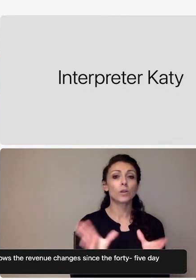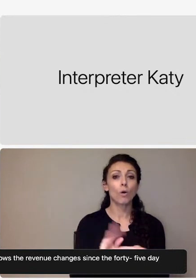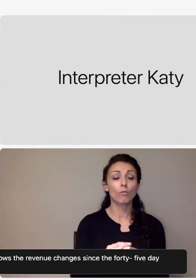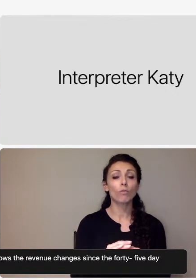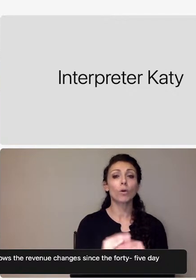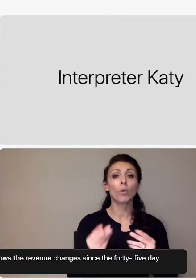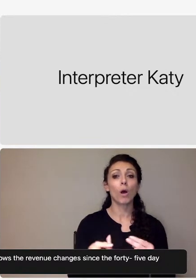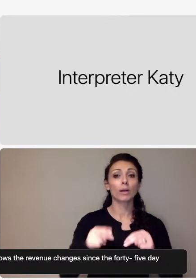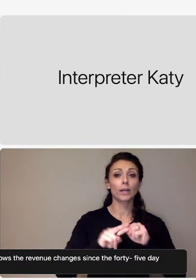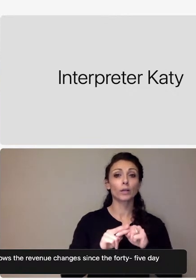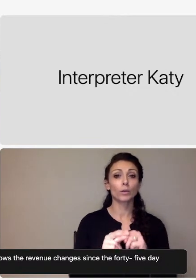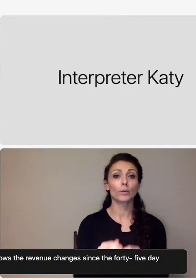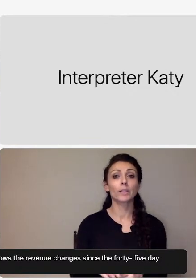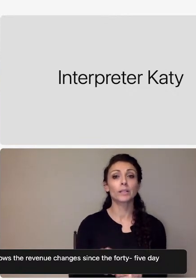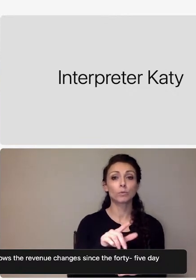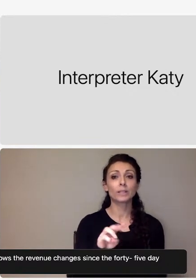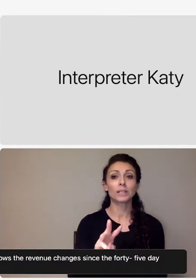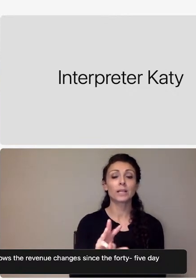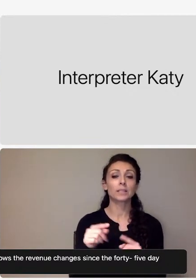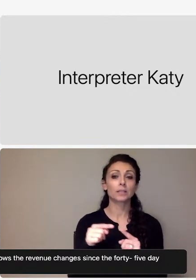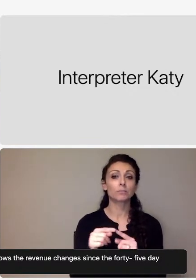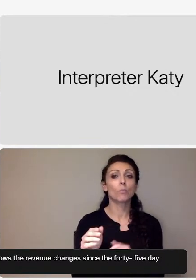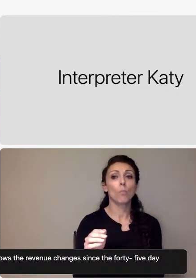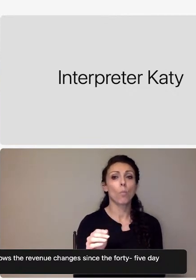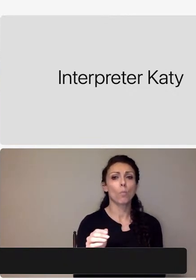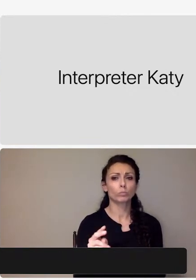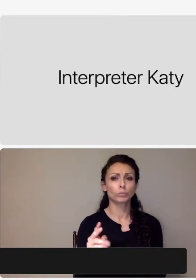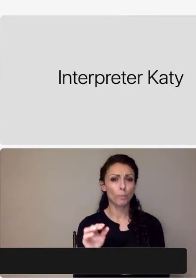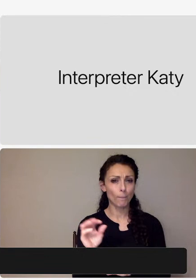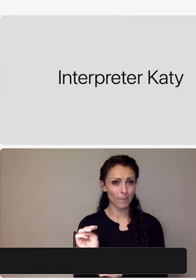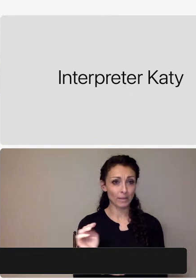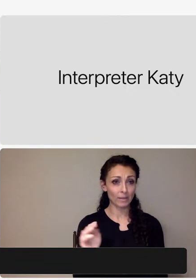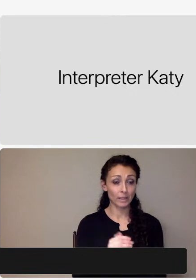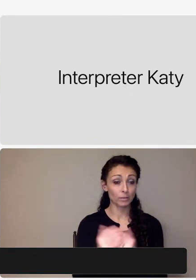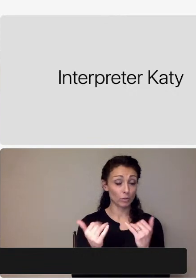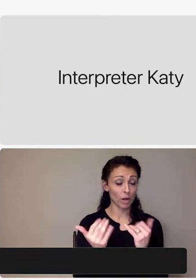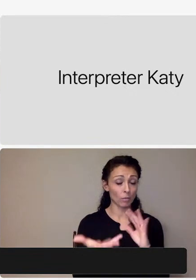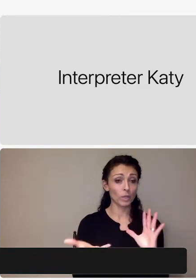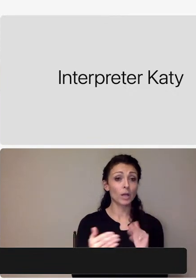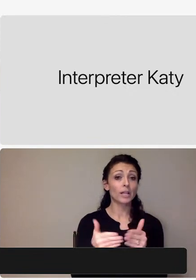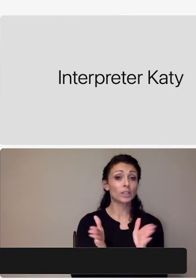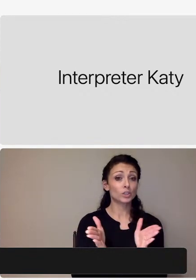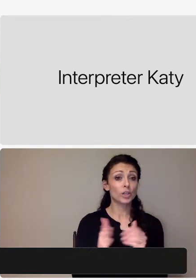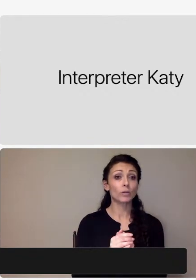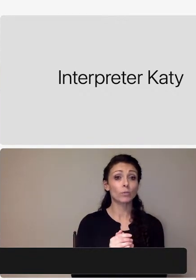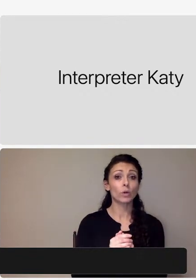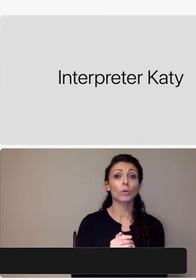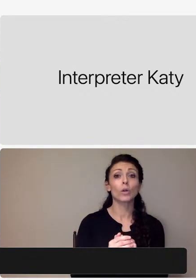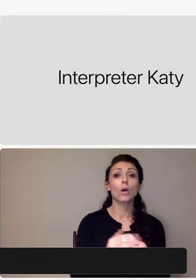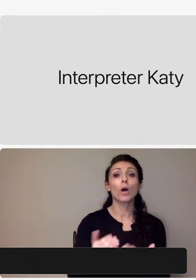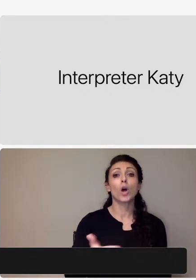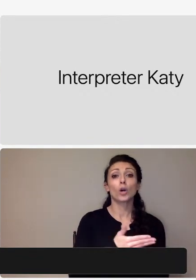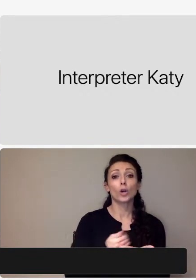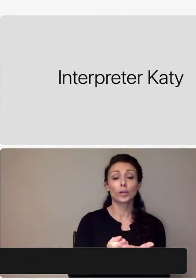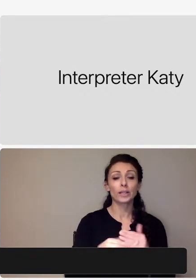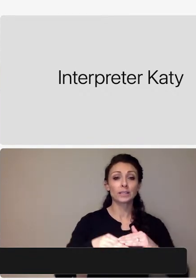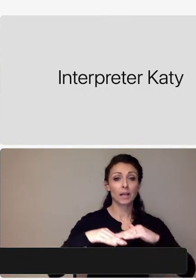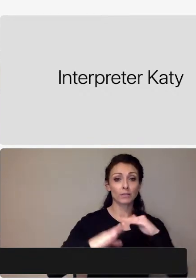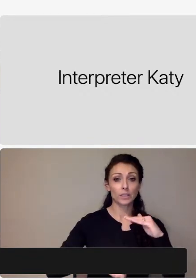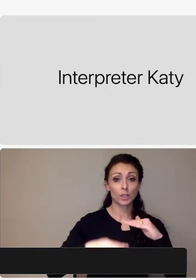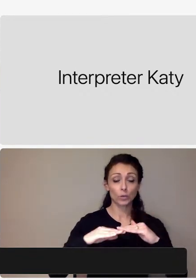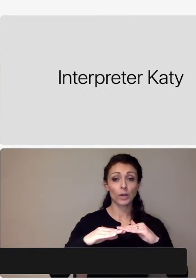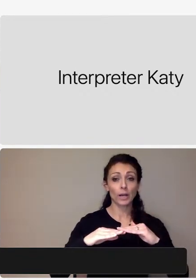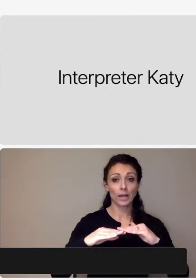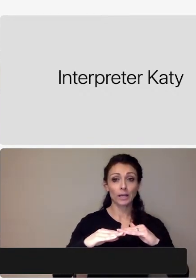million in lcff revenues have decreased by 6.4 million due to three